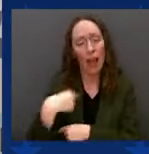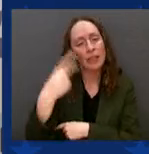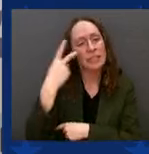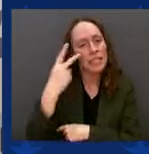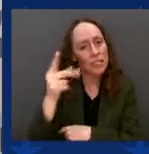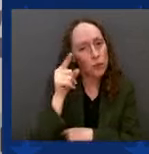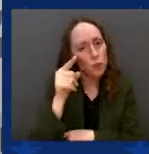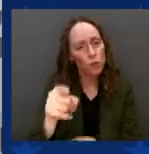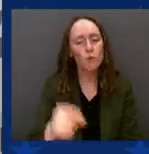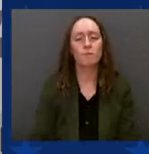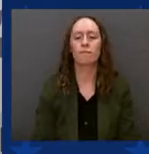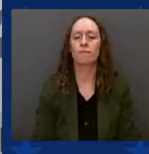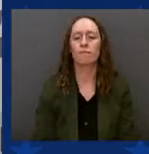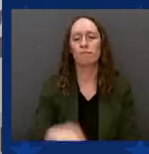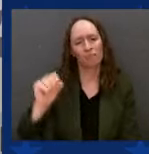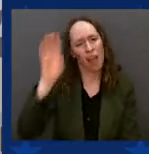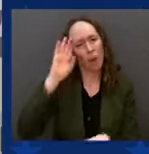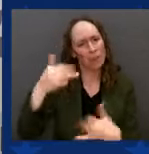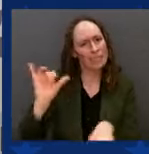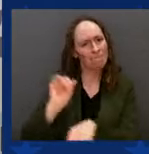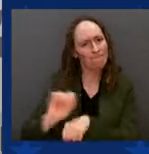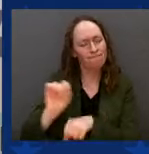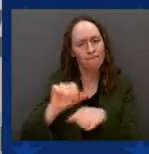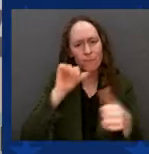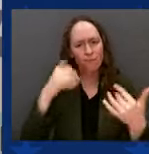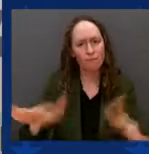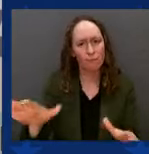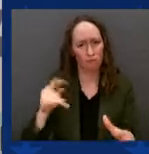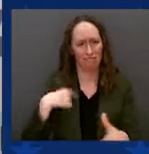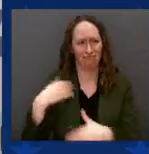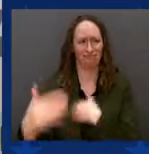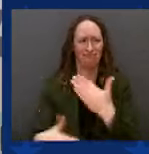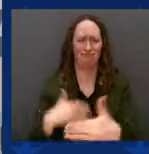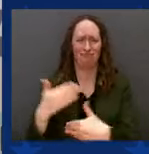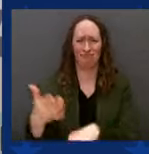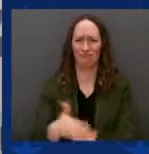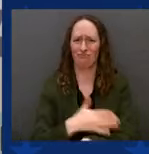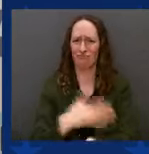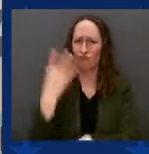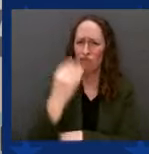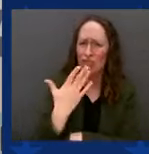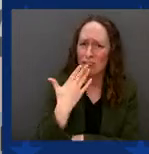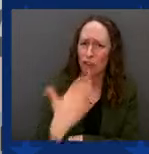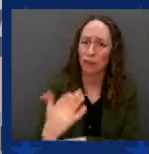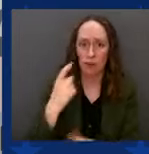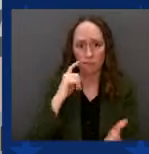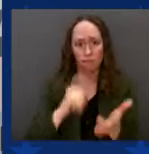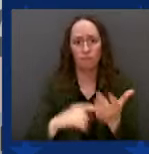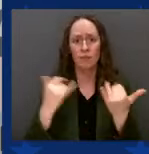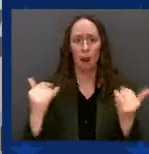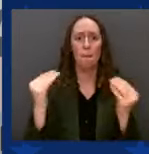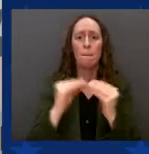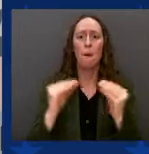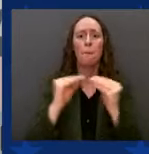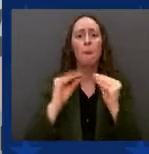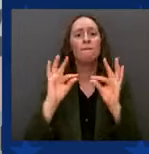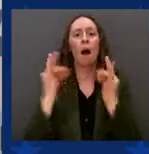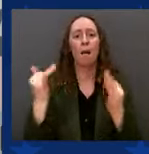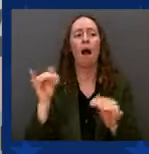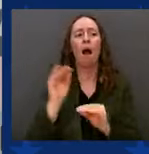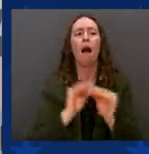And families across the country are starting to breathe a little easier, but we got further to go. And I can honestly